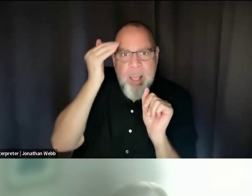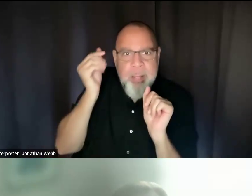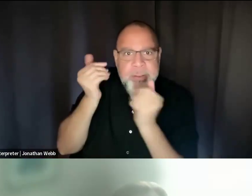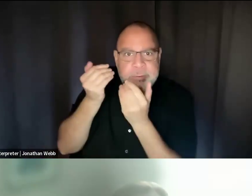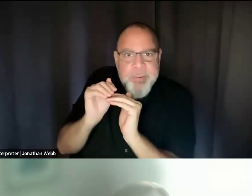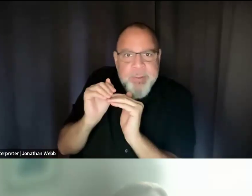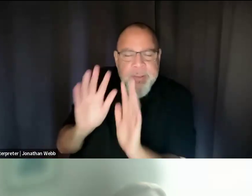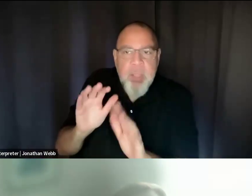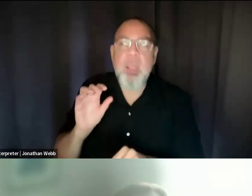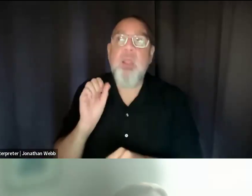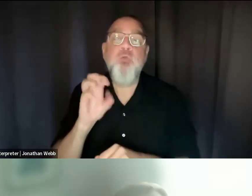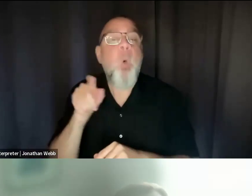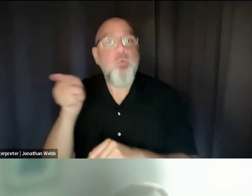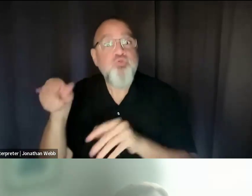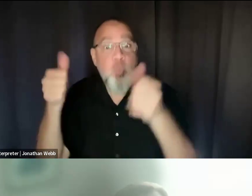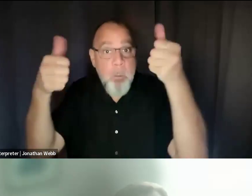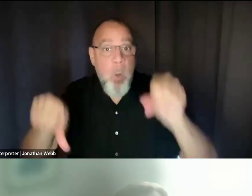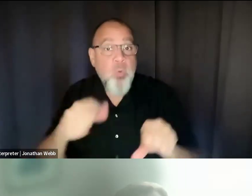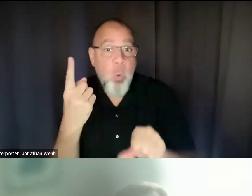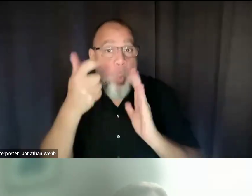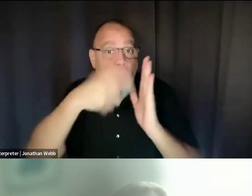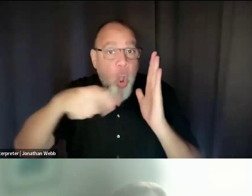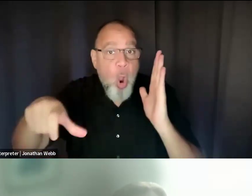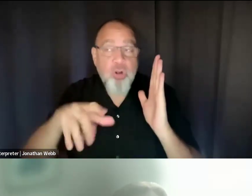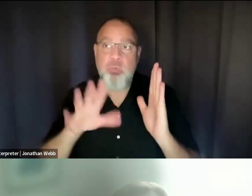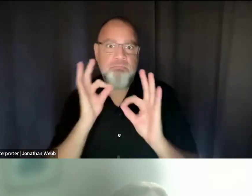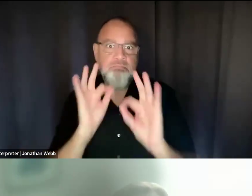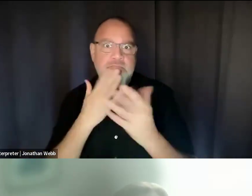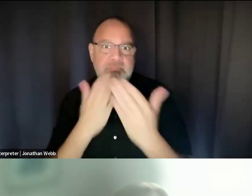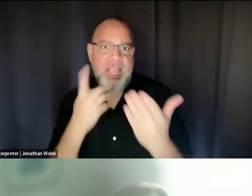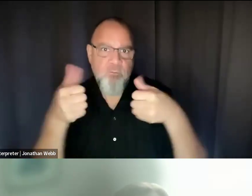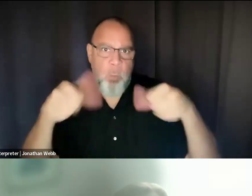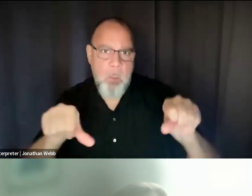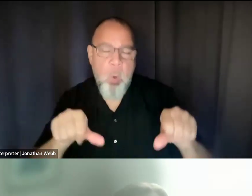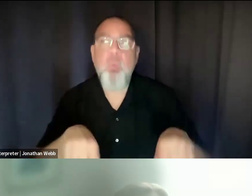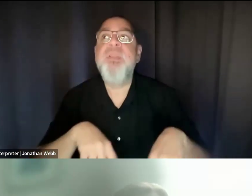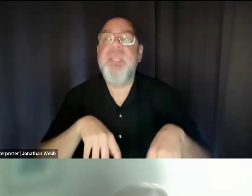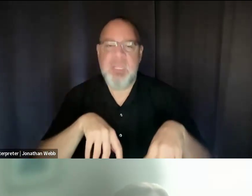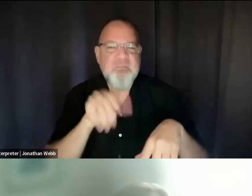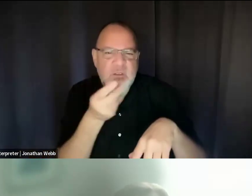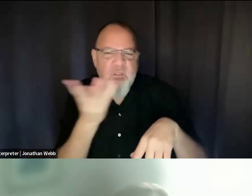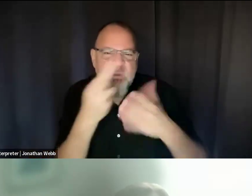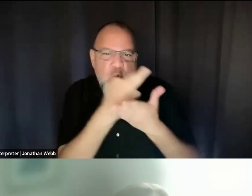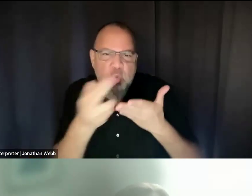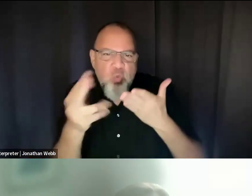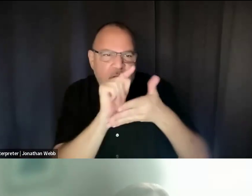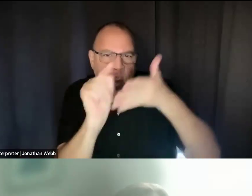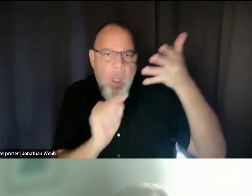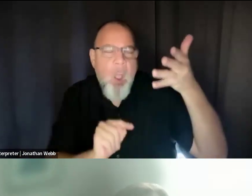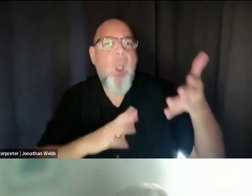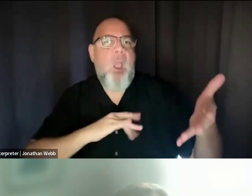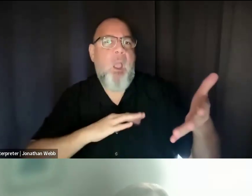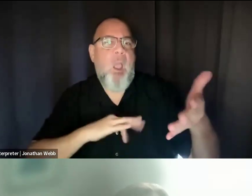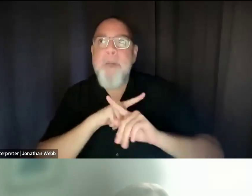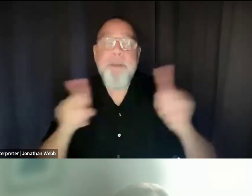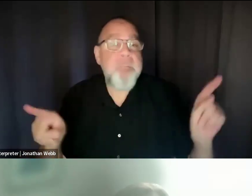provided. Thank you guys for posting that. And inside there were a few resources. But just in regards to utilizing AI overall, are